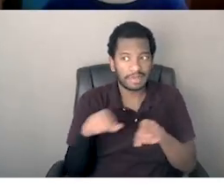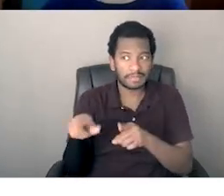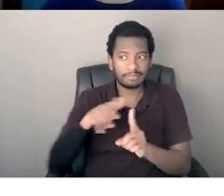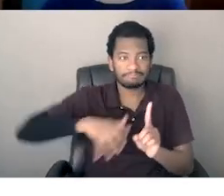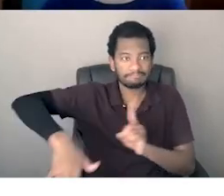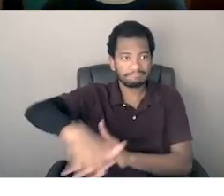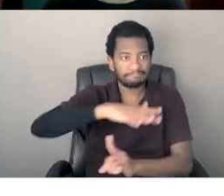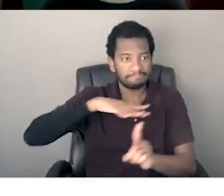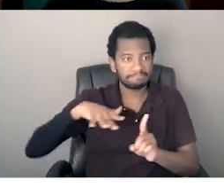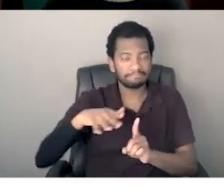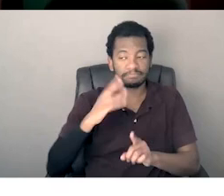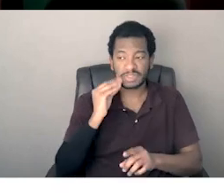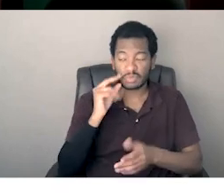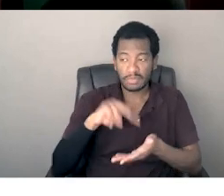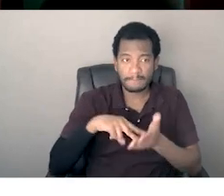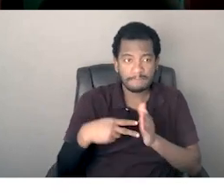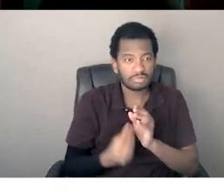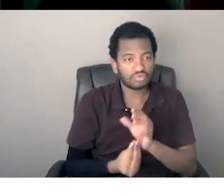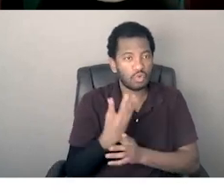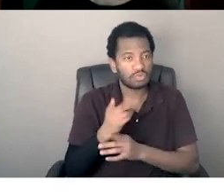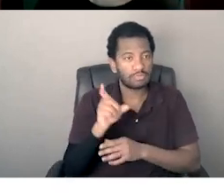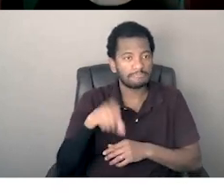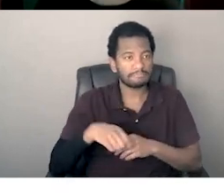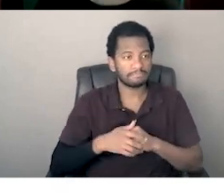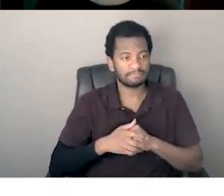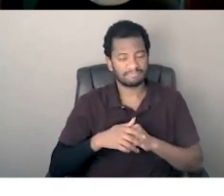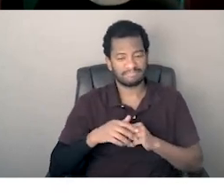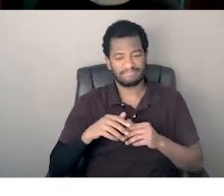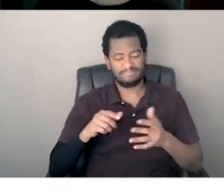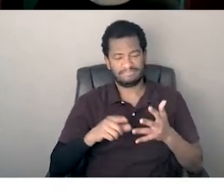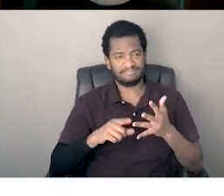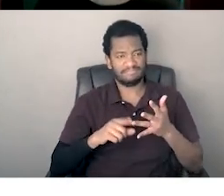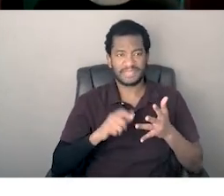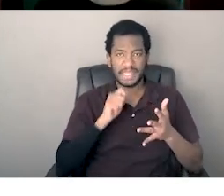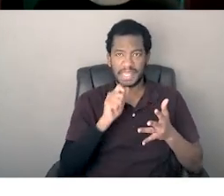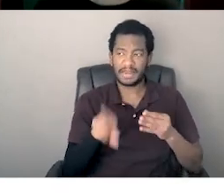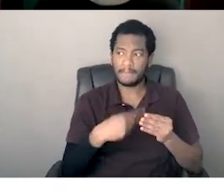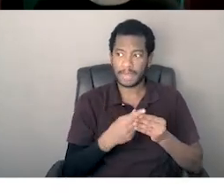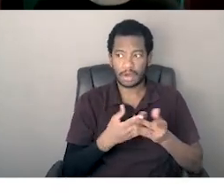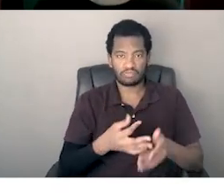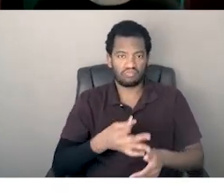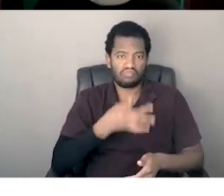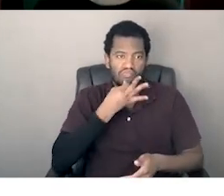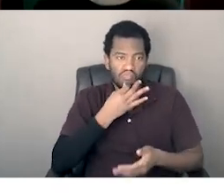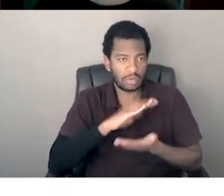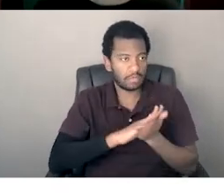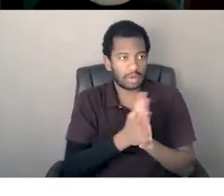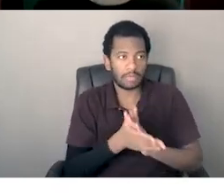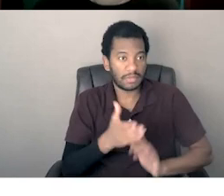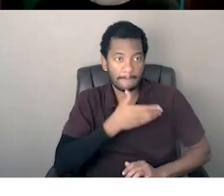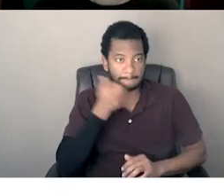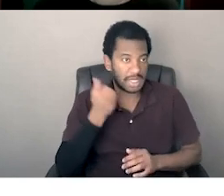experience purpose and growth. So, this isn't about actually mastering something or being an expert in